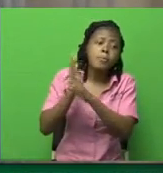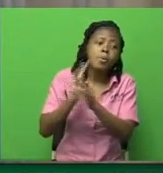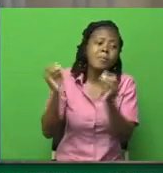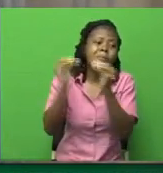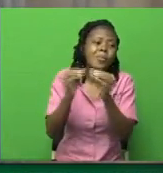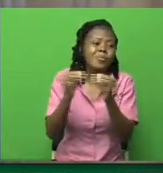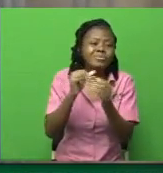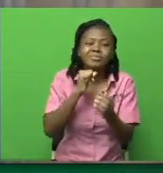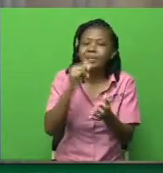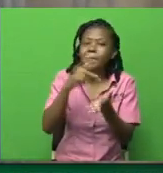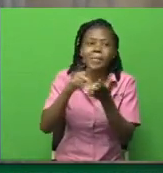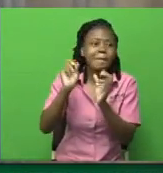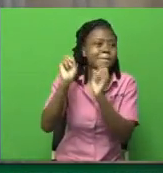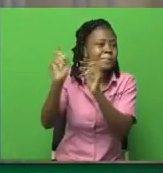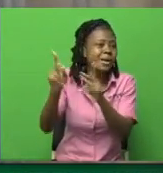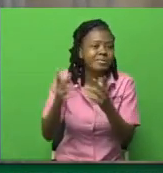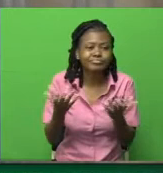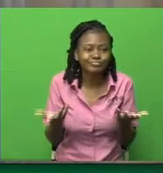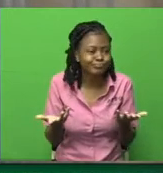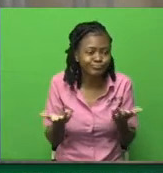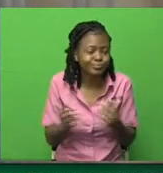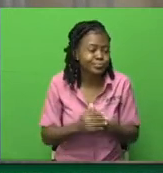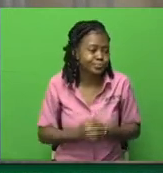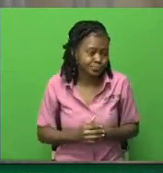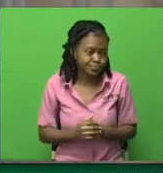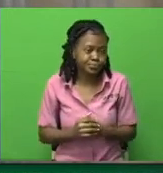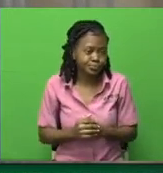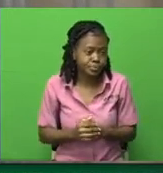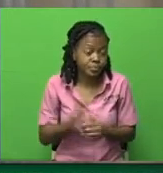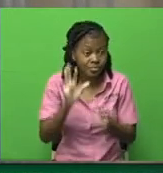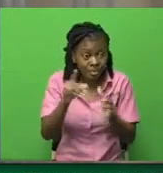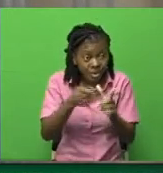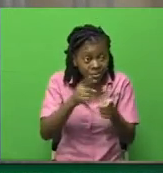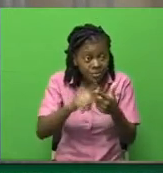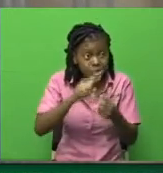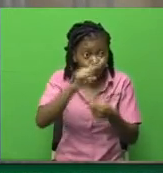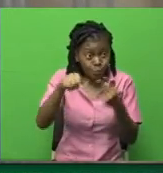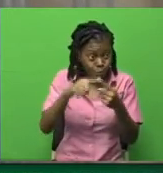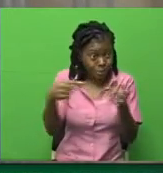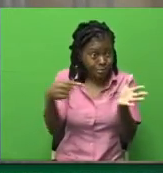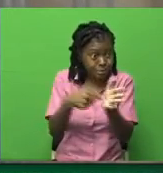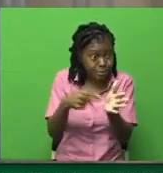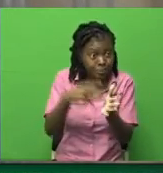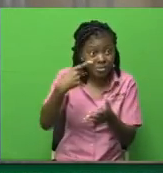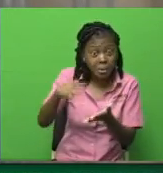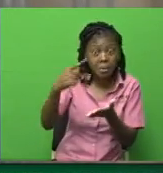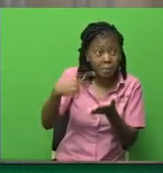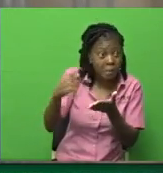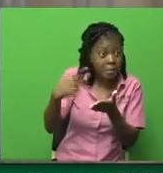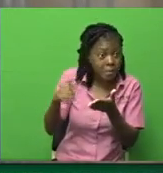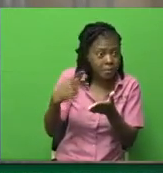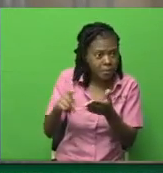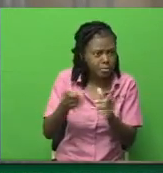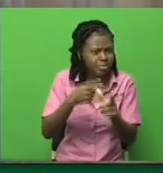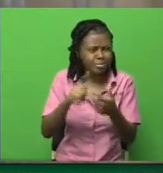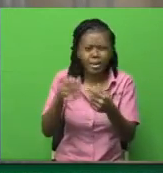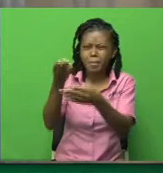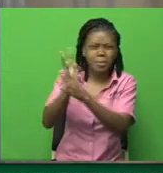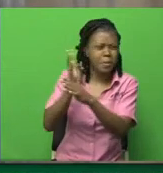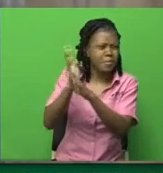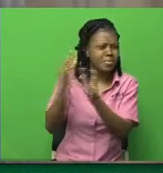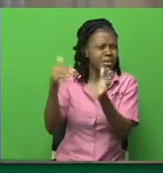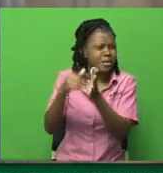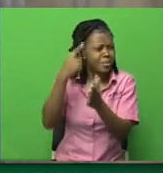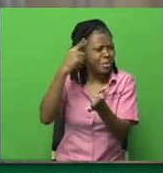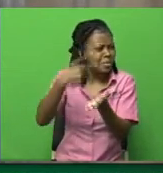yearly as a dead burden Rises they are effectively boring to pay that that is what it means they are